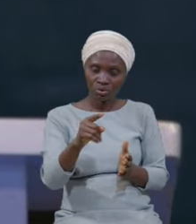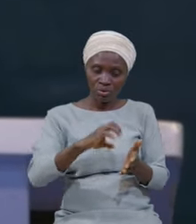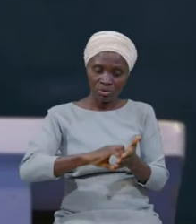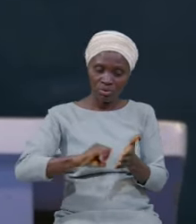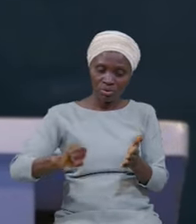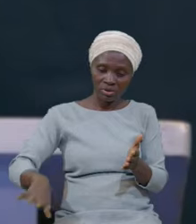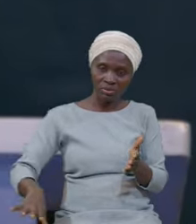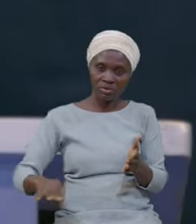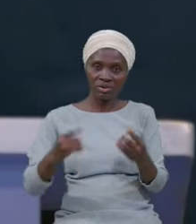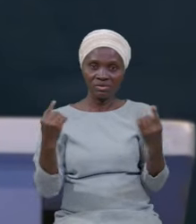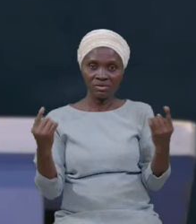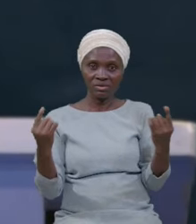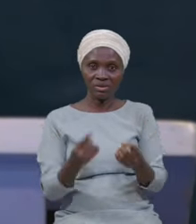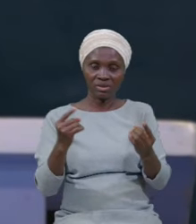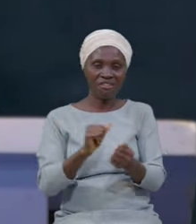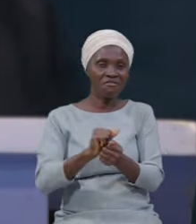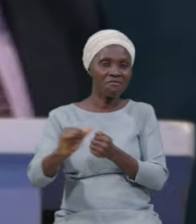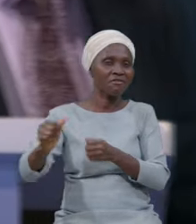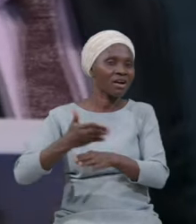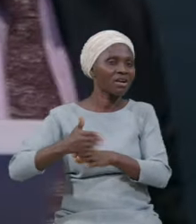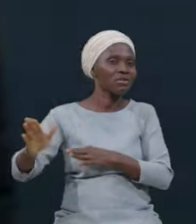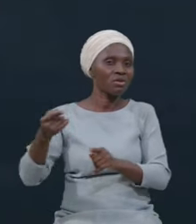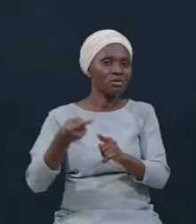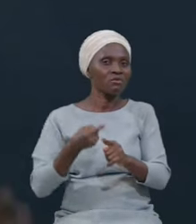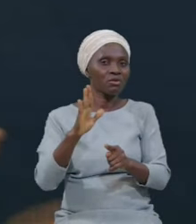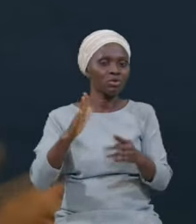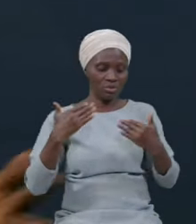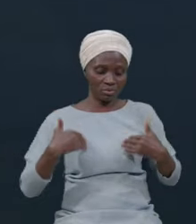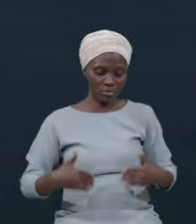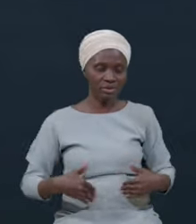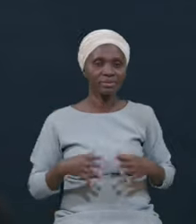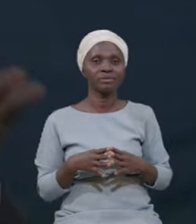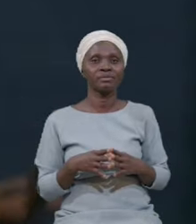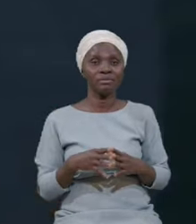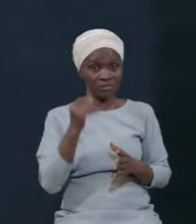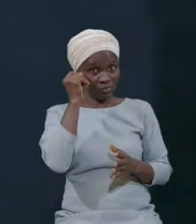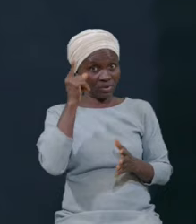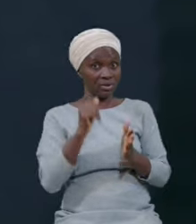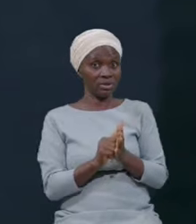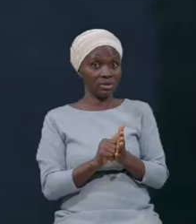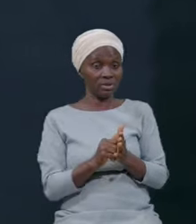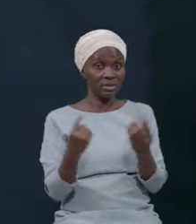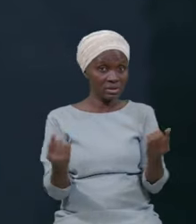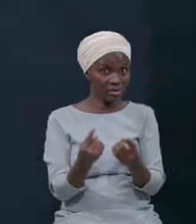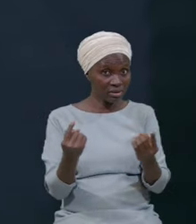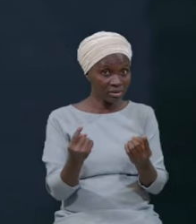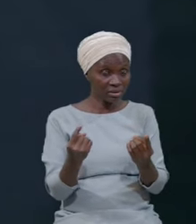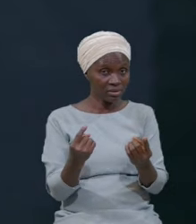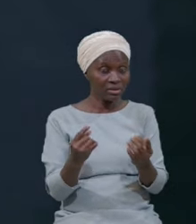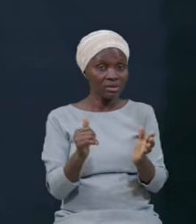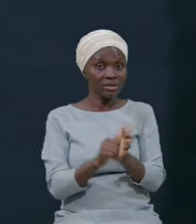from thy tabernacle. You understand that? Iniquity, that's transgression.